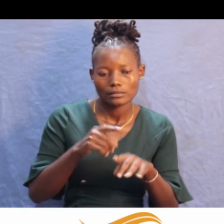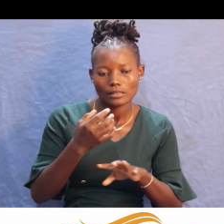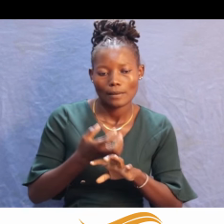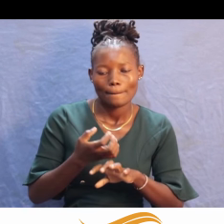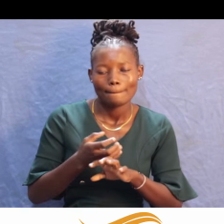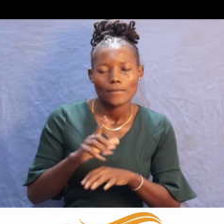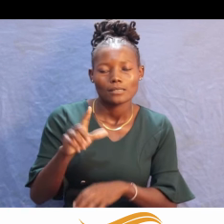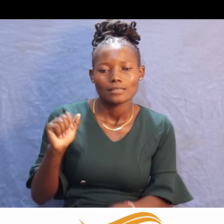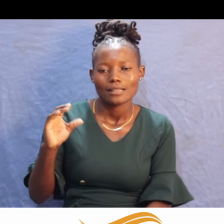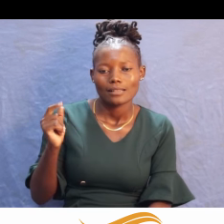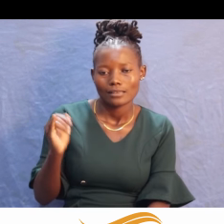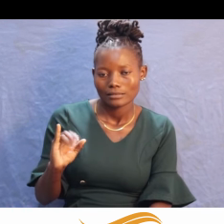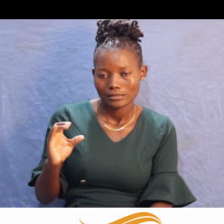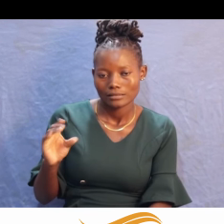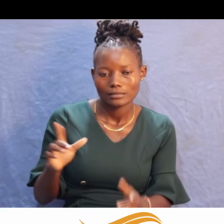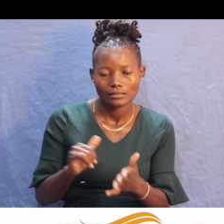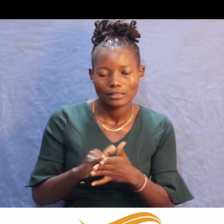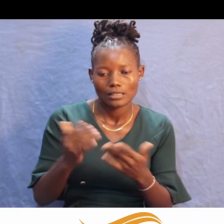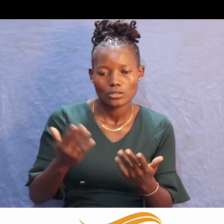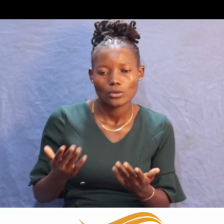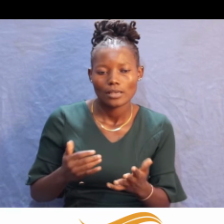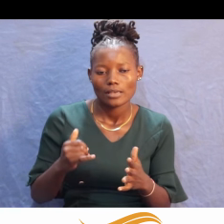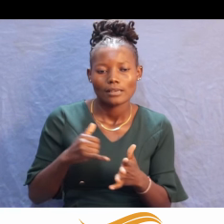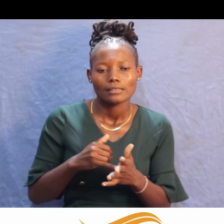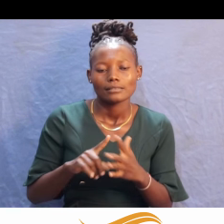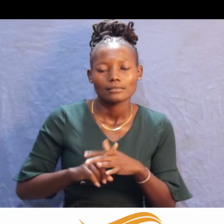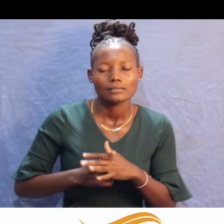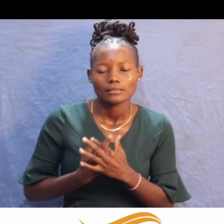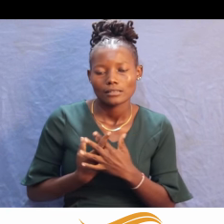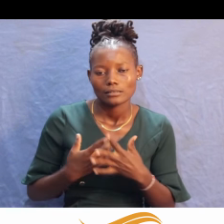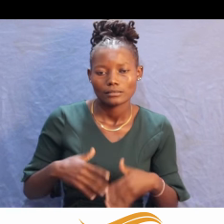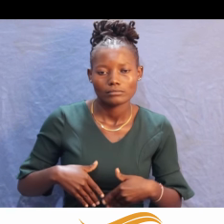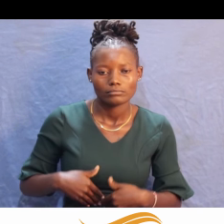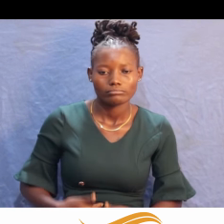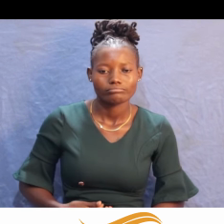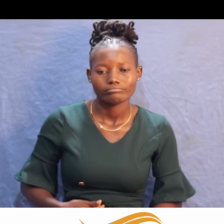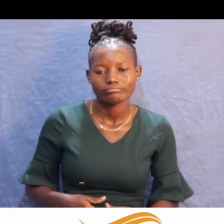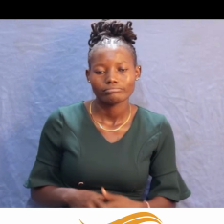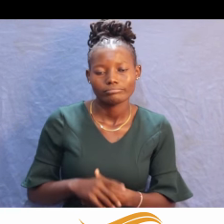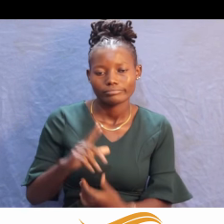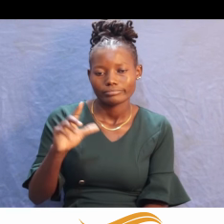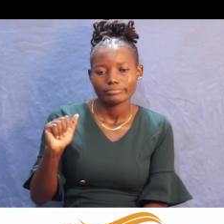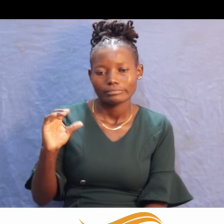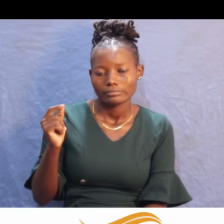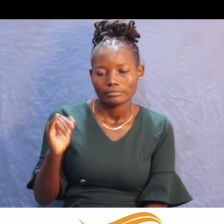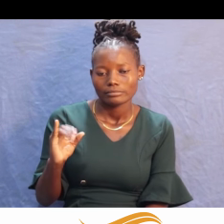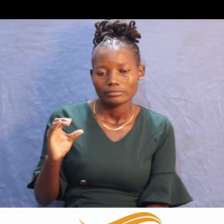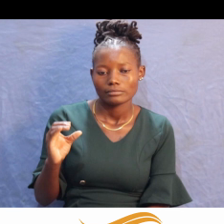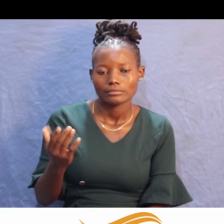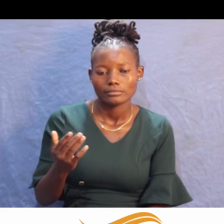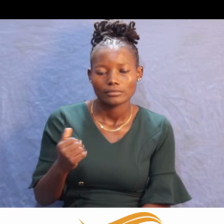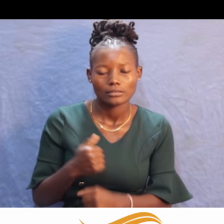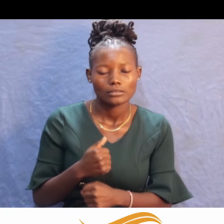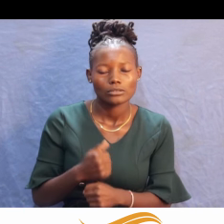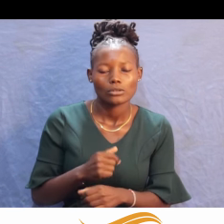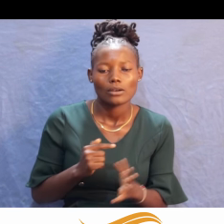acid. And that's why the athlete starts to tire out as the lactic acid builds up. There's a point